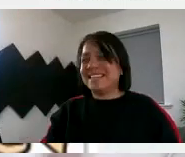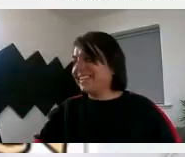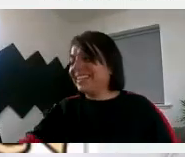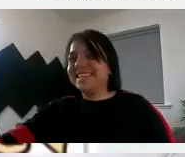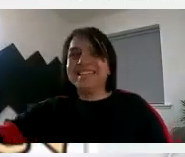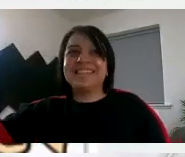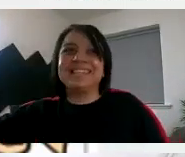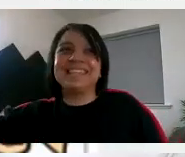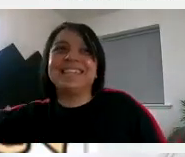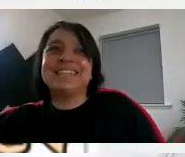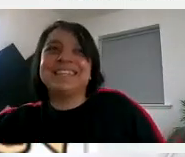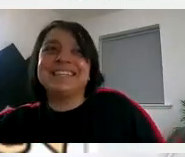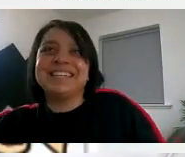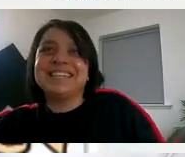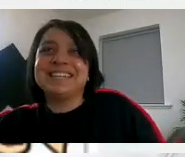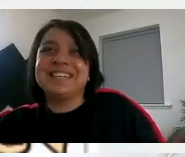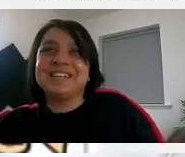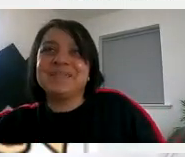H.